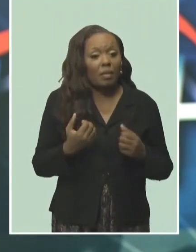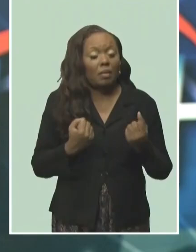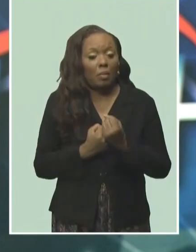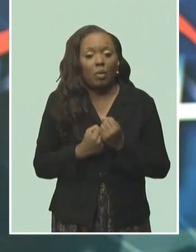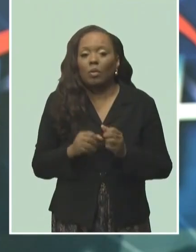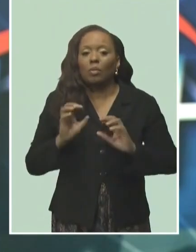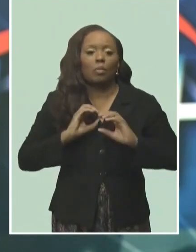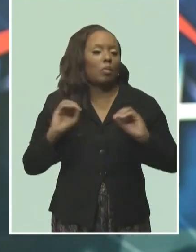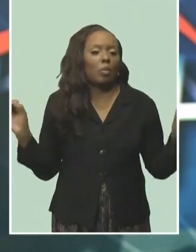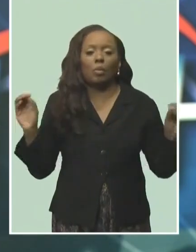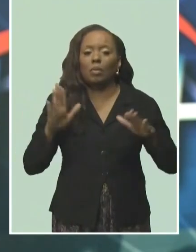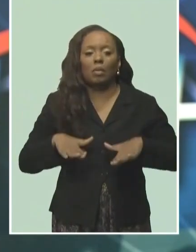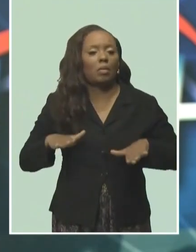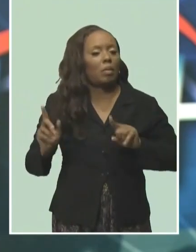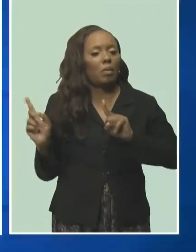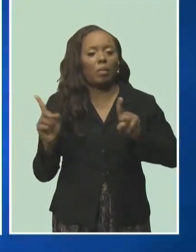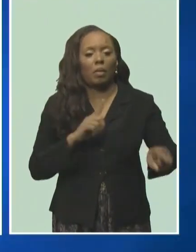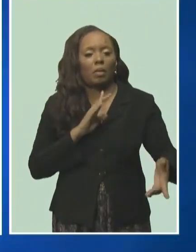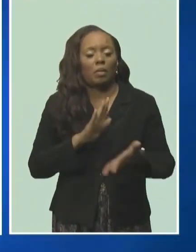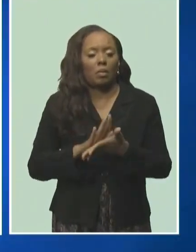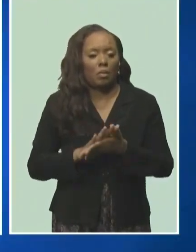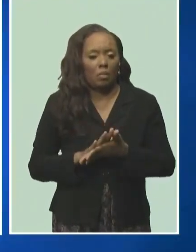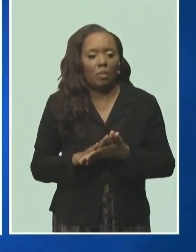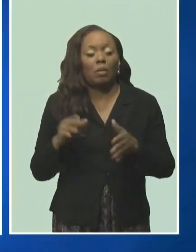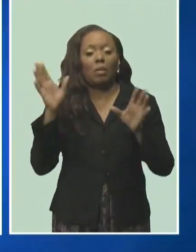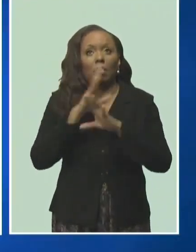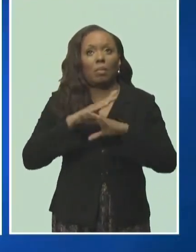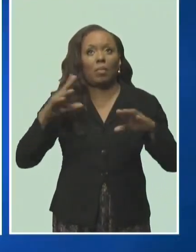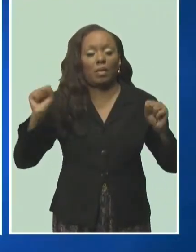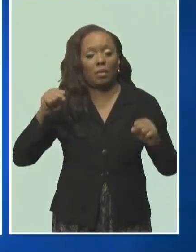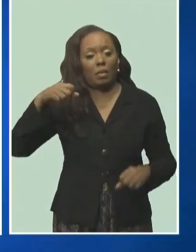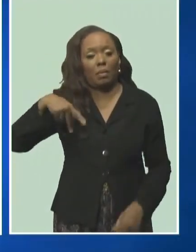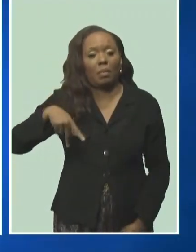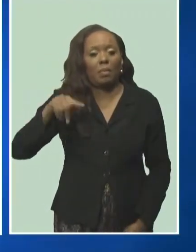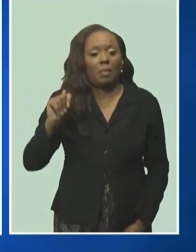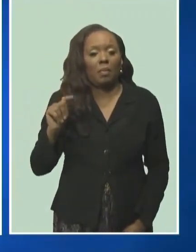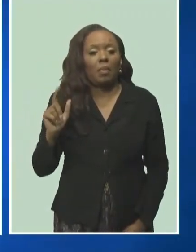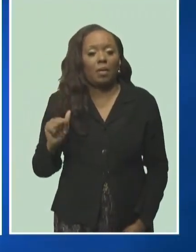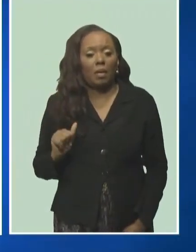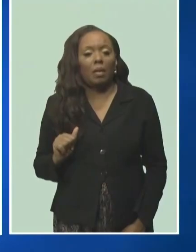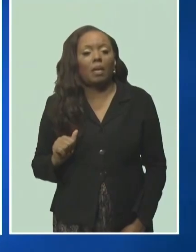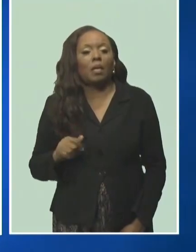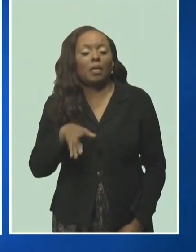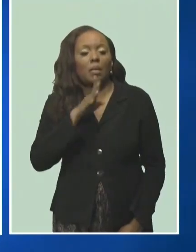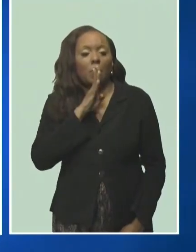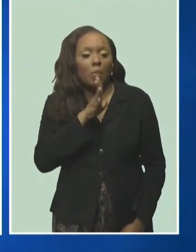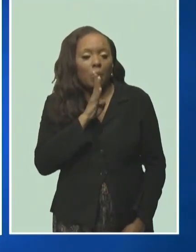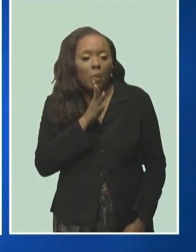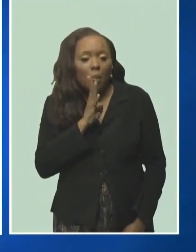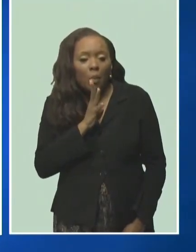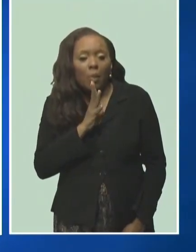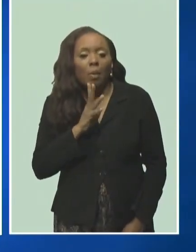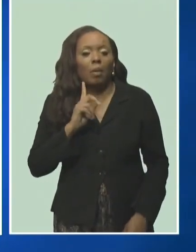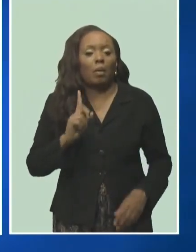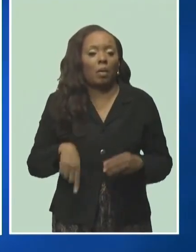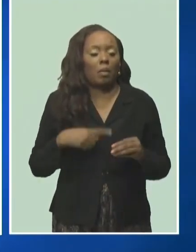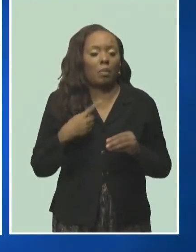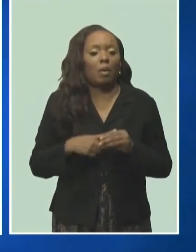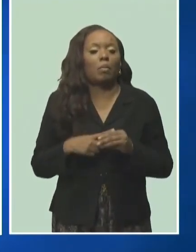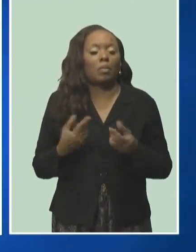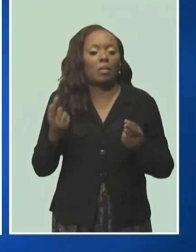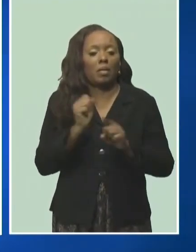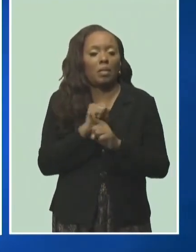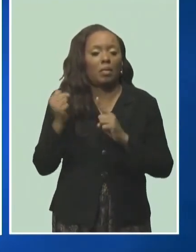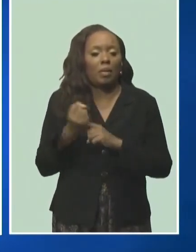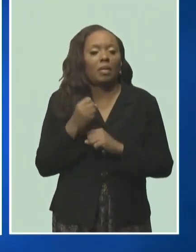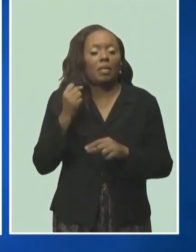on the compound. President of the Parent Teachers Association, Nicole Gill-Wilson, spoke on their behalf about the issue, which